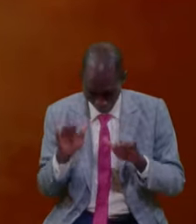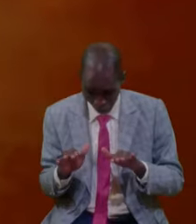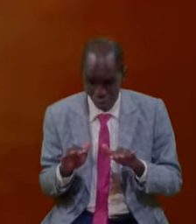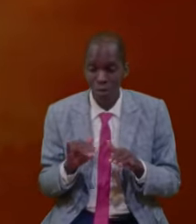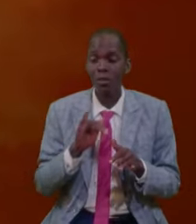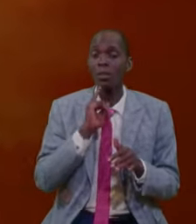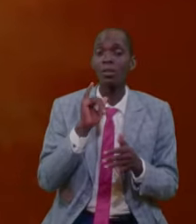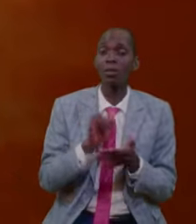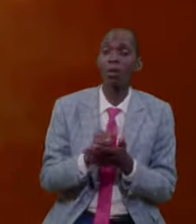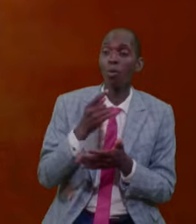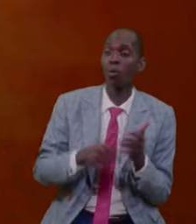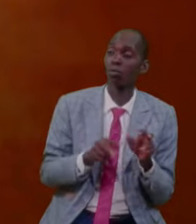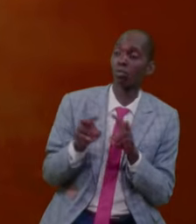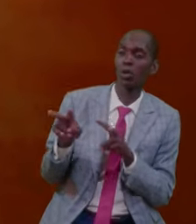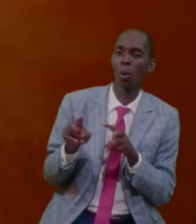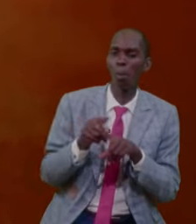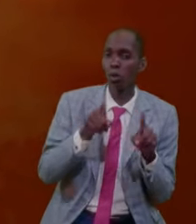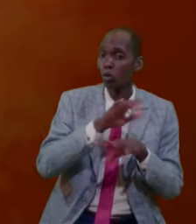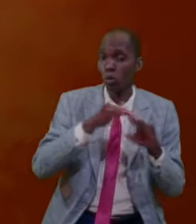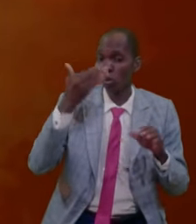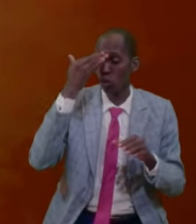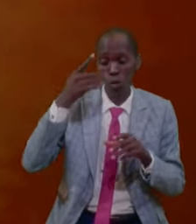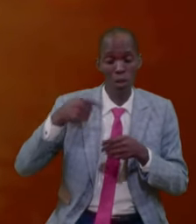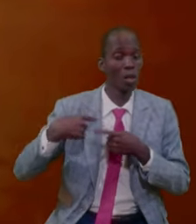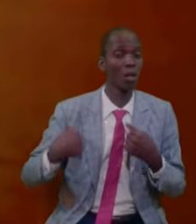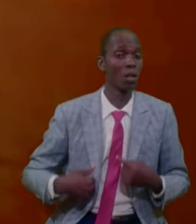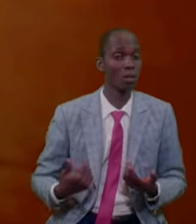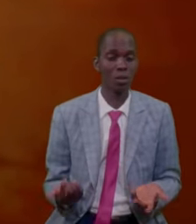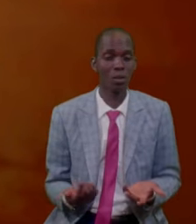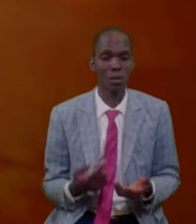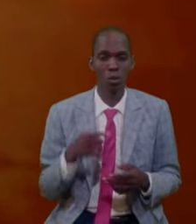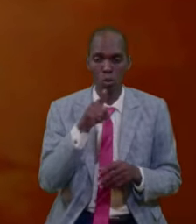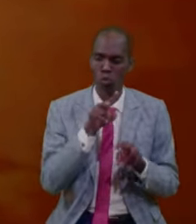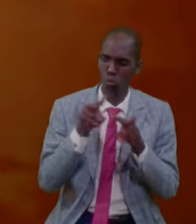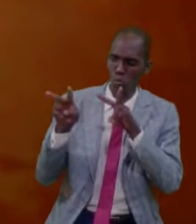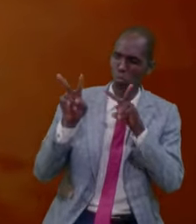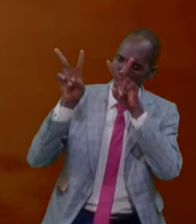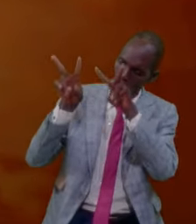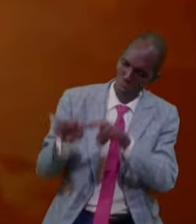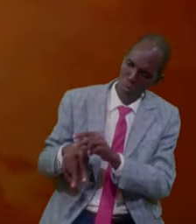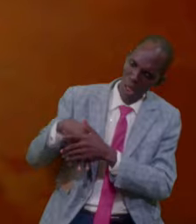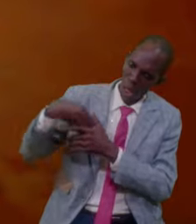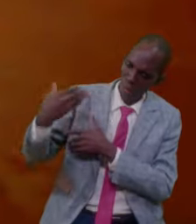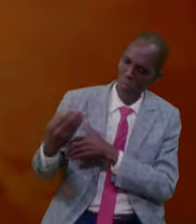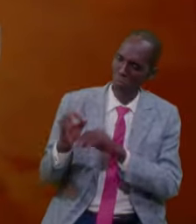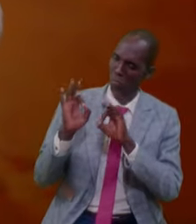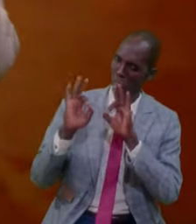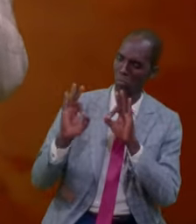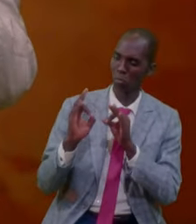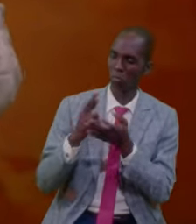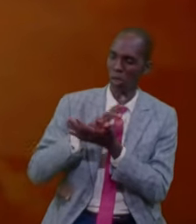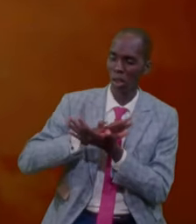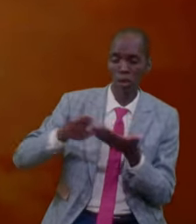looking for, and you don't know the heart, they appear righteous outwardly unto men,